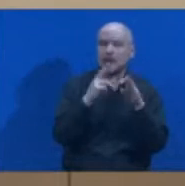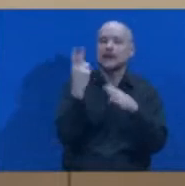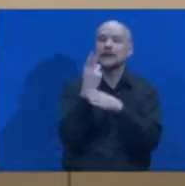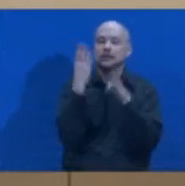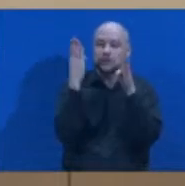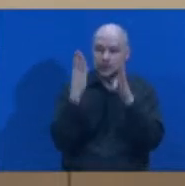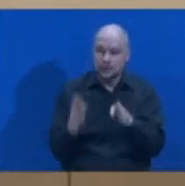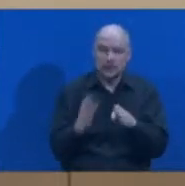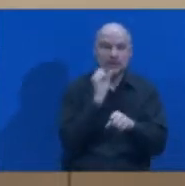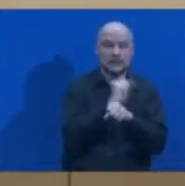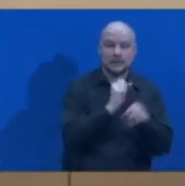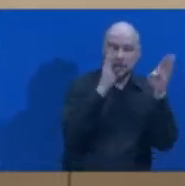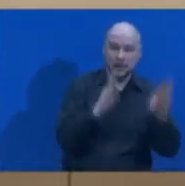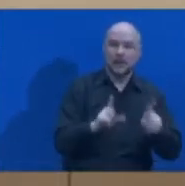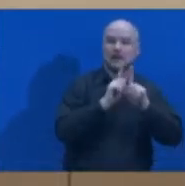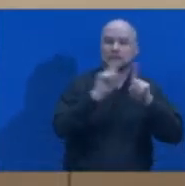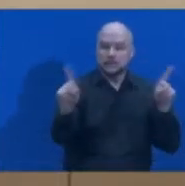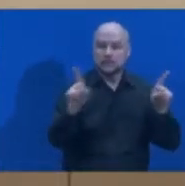you have